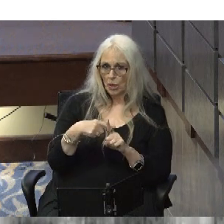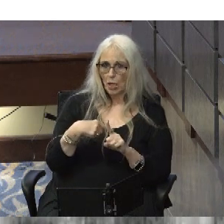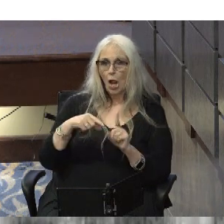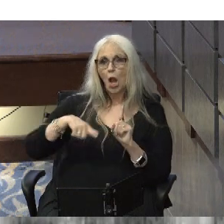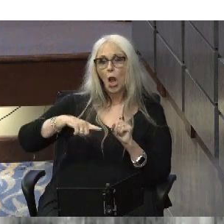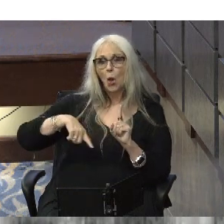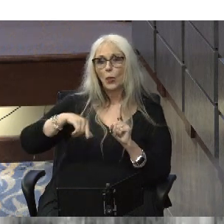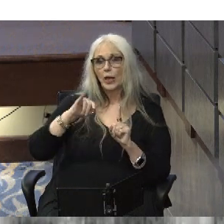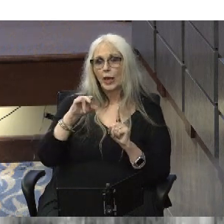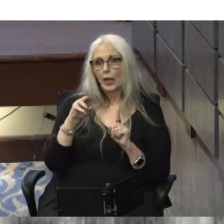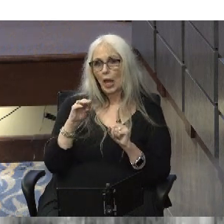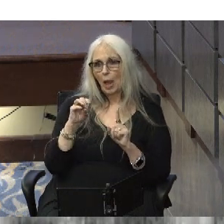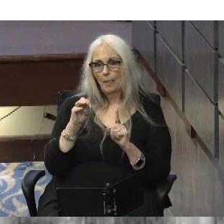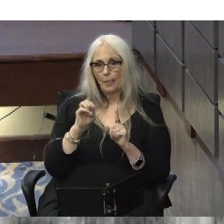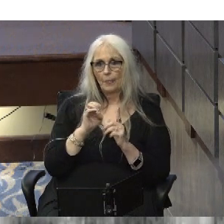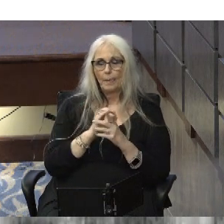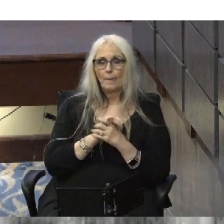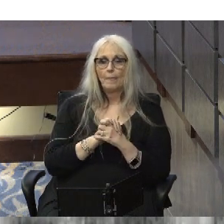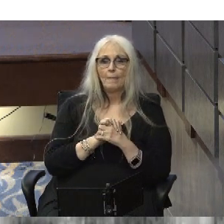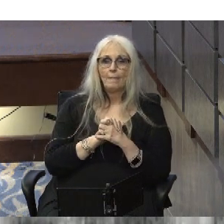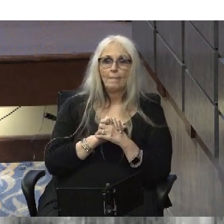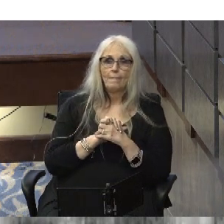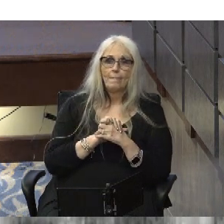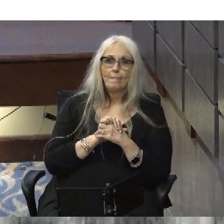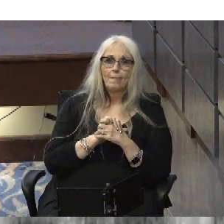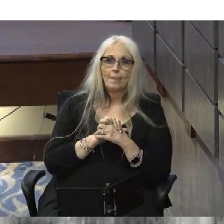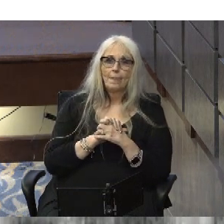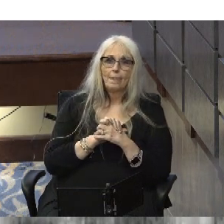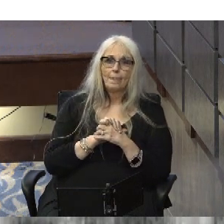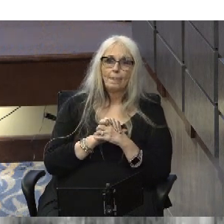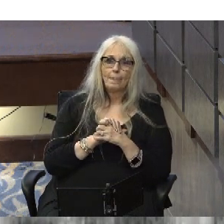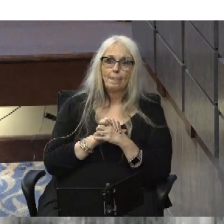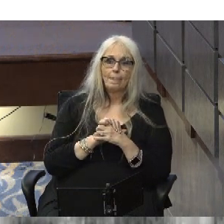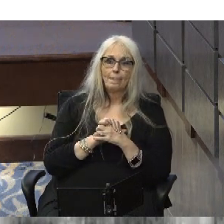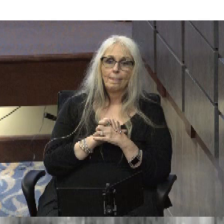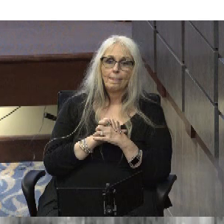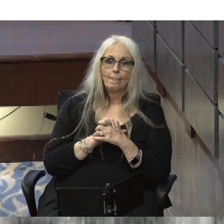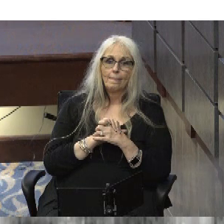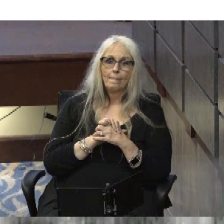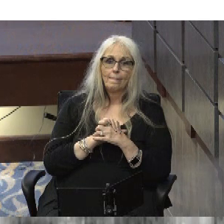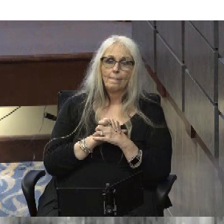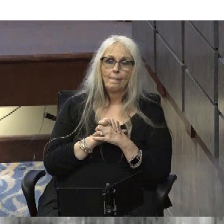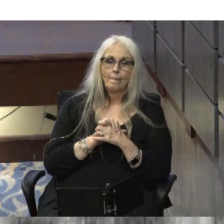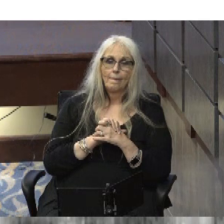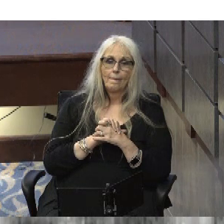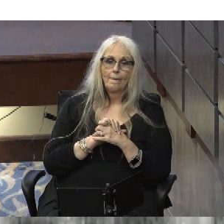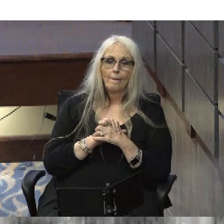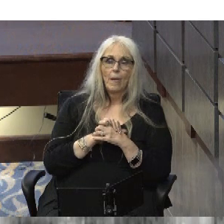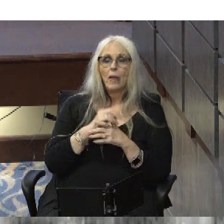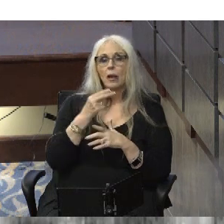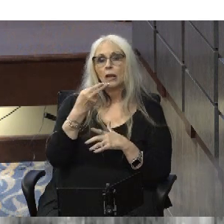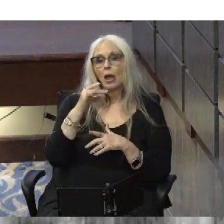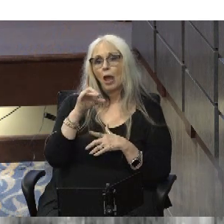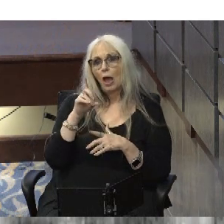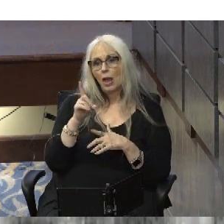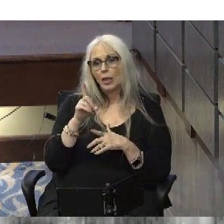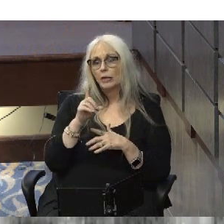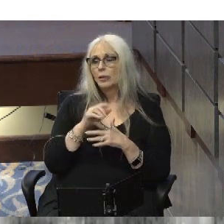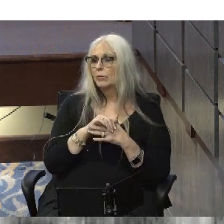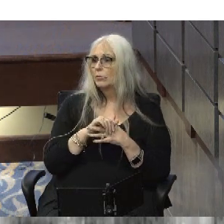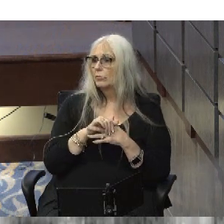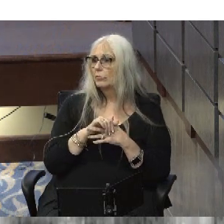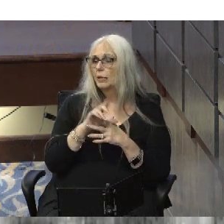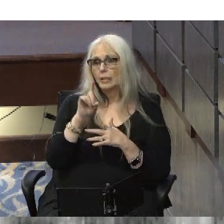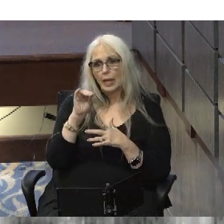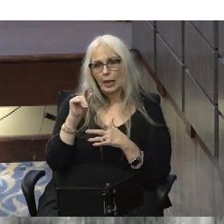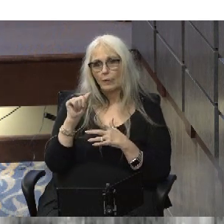incomes. So based on that data, from HUD, the hard data, based on the data from